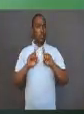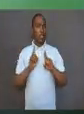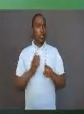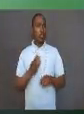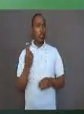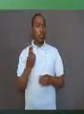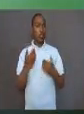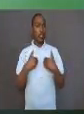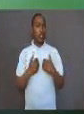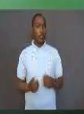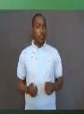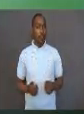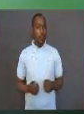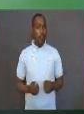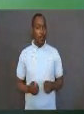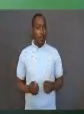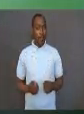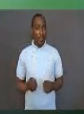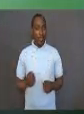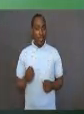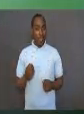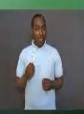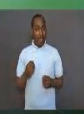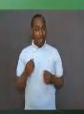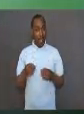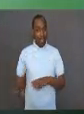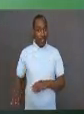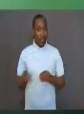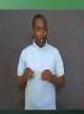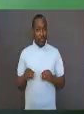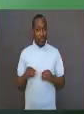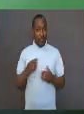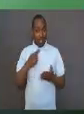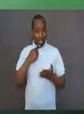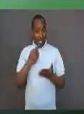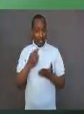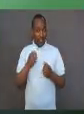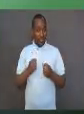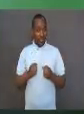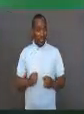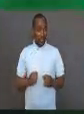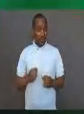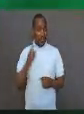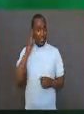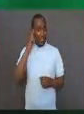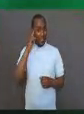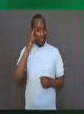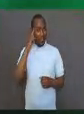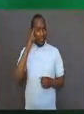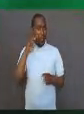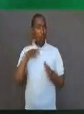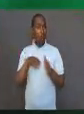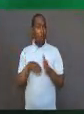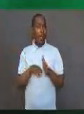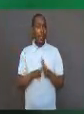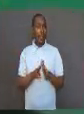uses, can you tell me what you think of when you hear the word bacteria?